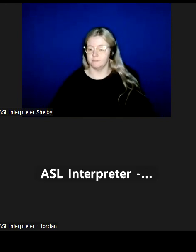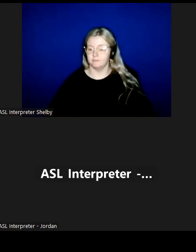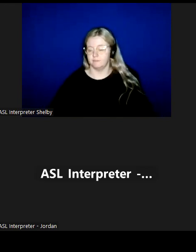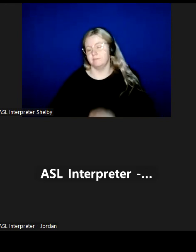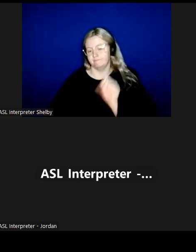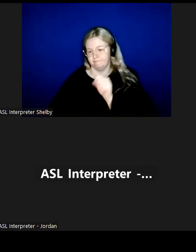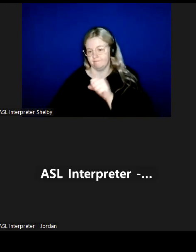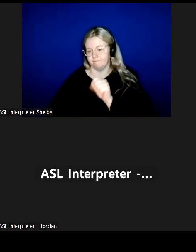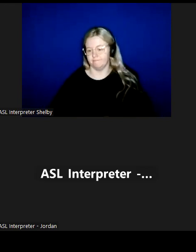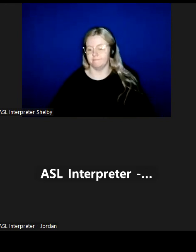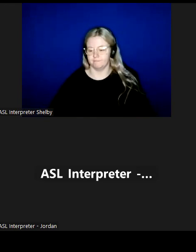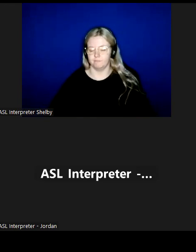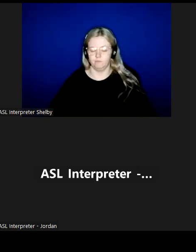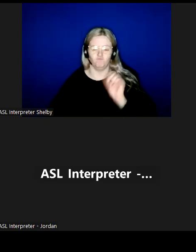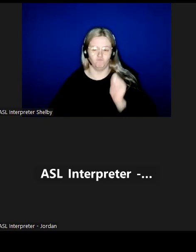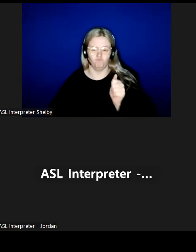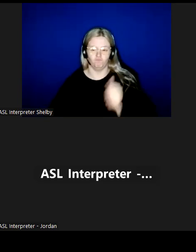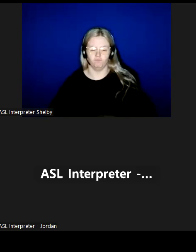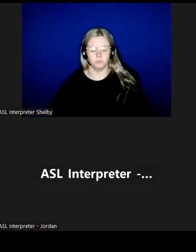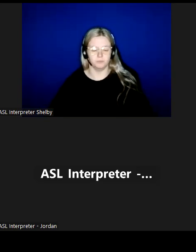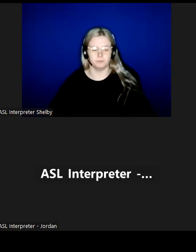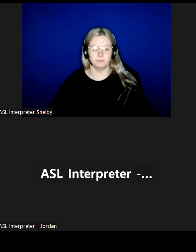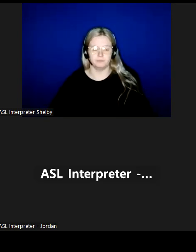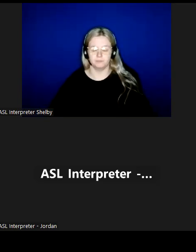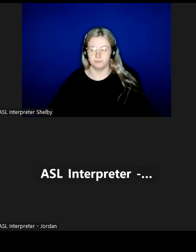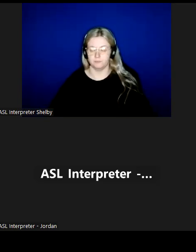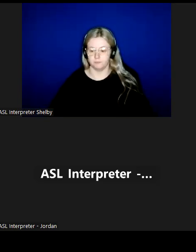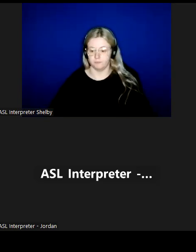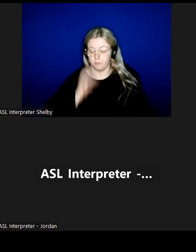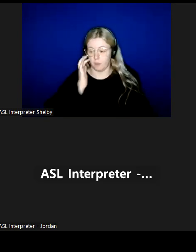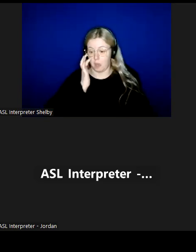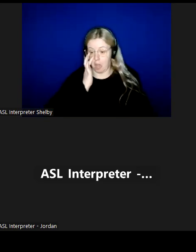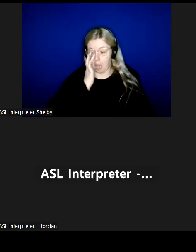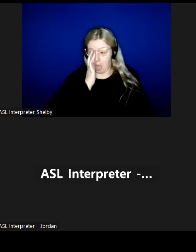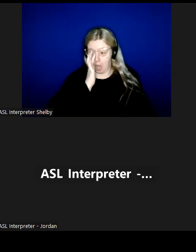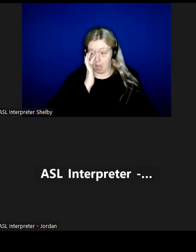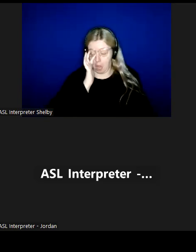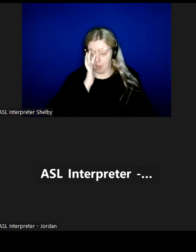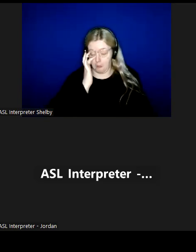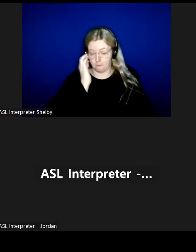Yes, it is. Okay. So I'm just going to jump